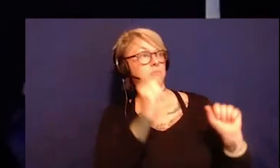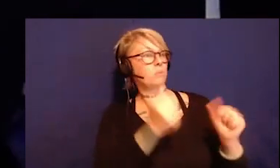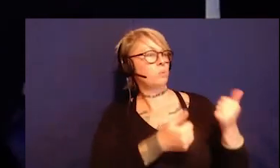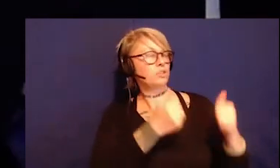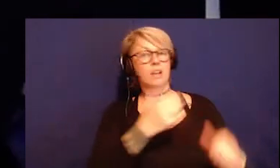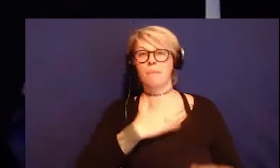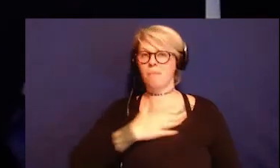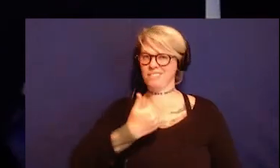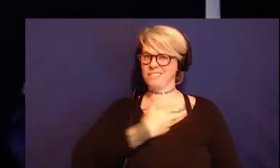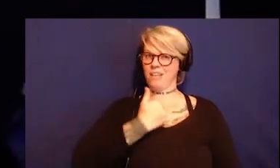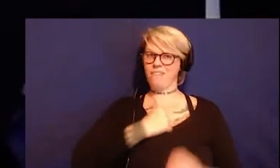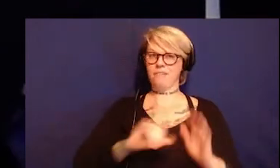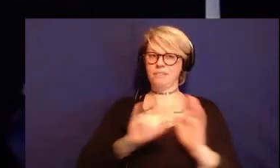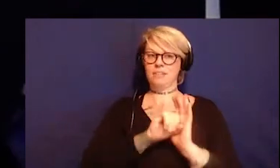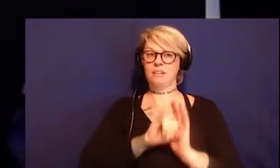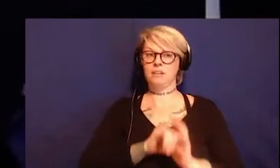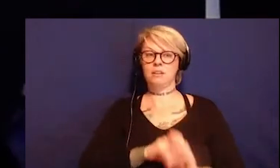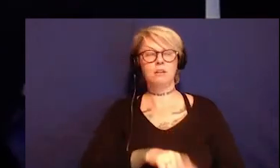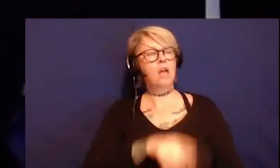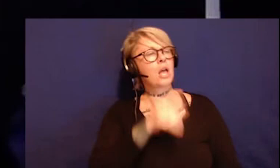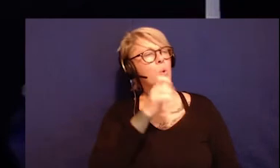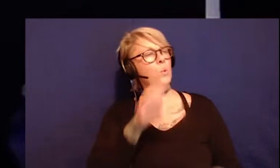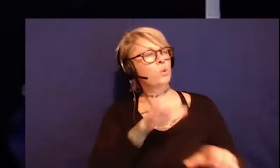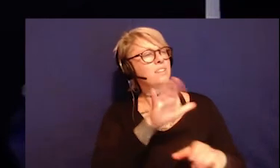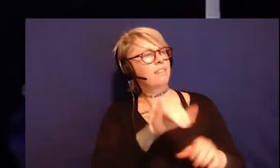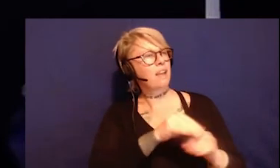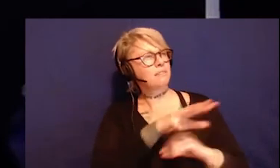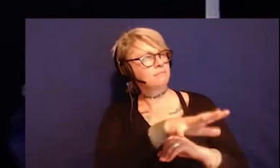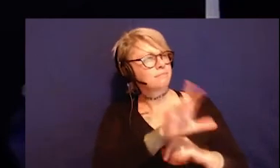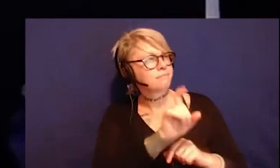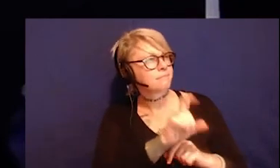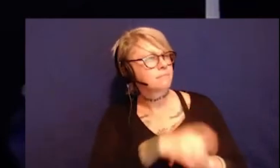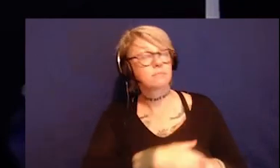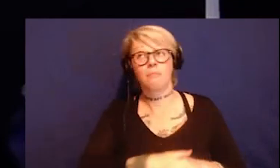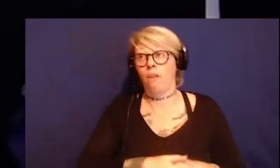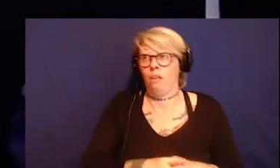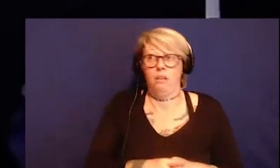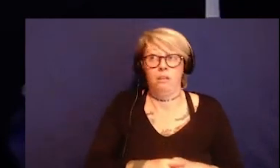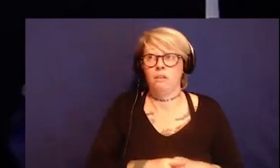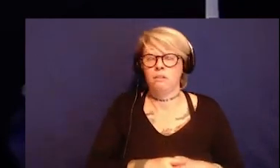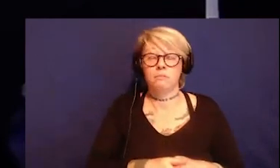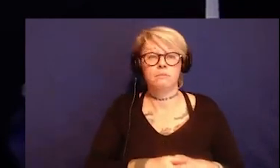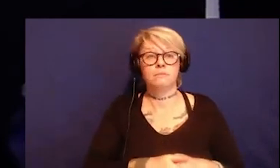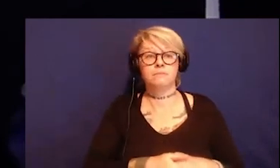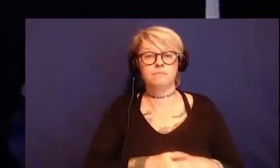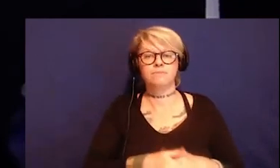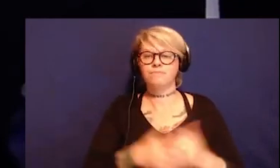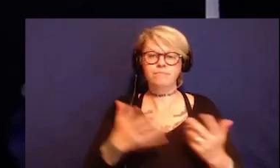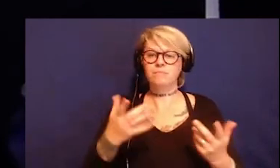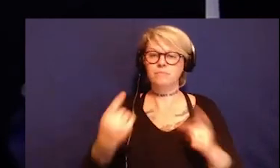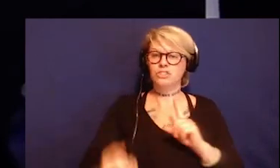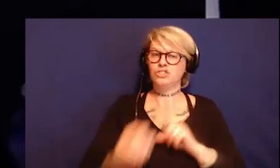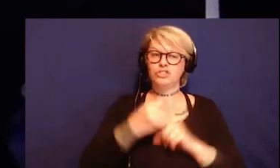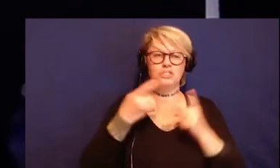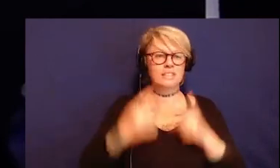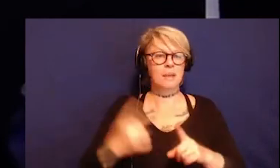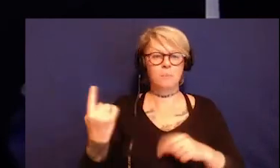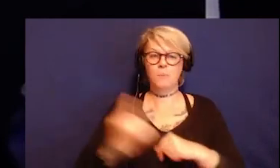self? Who did that to you? I don't know. It just happened one day.